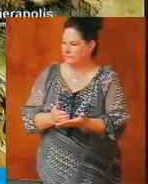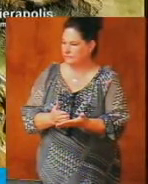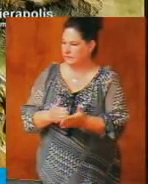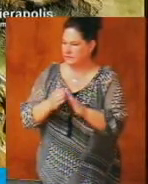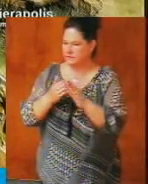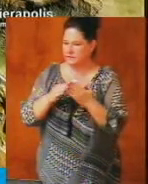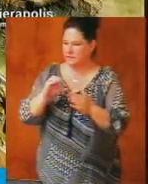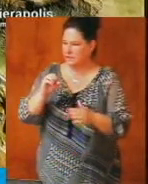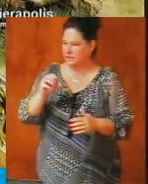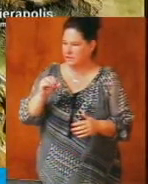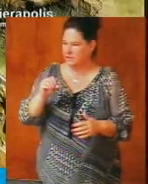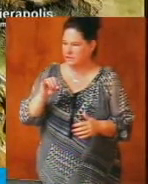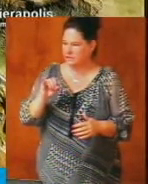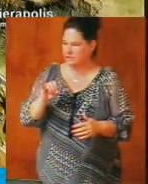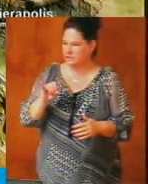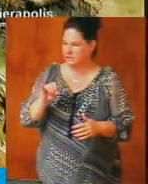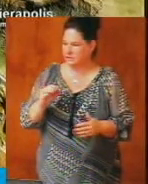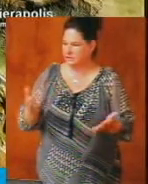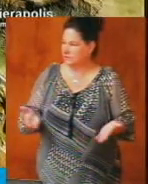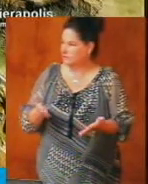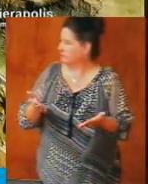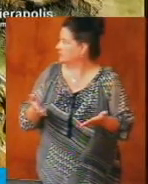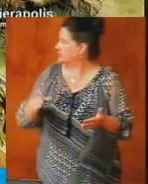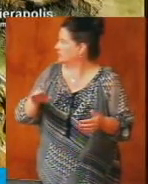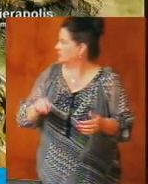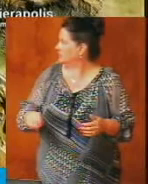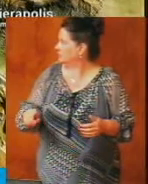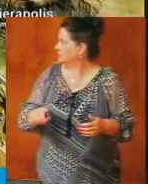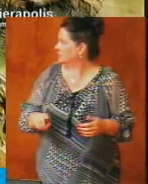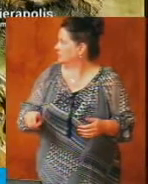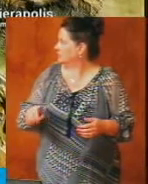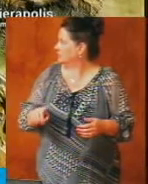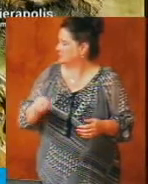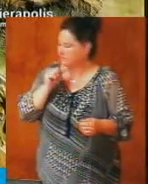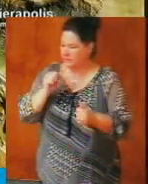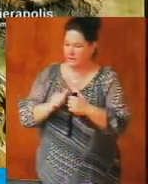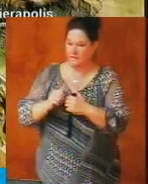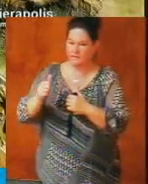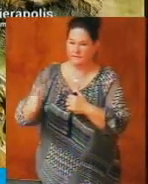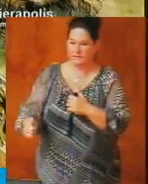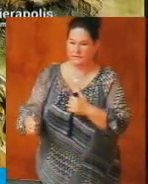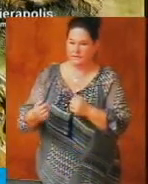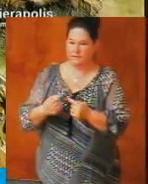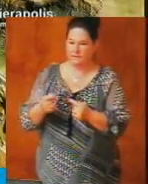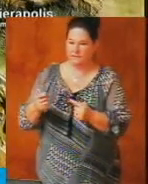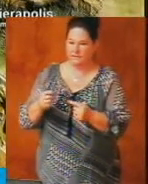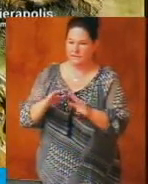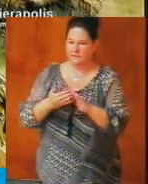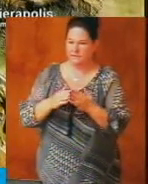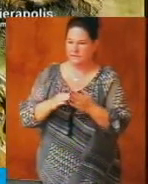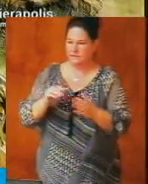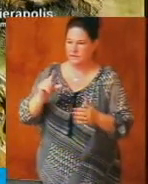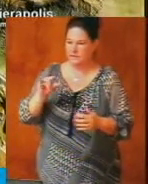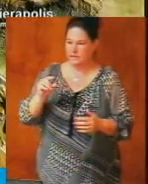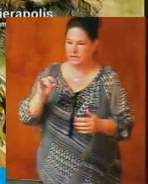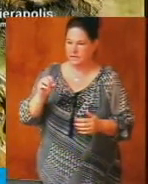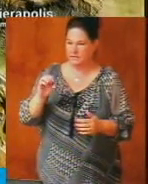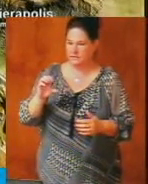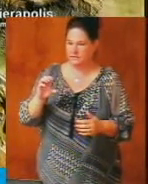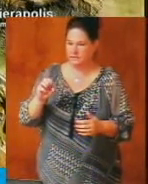of Colossae, right down here, was not far from the city of